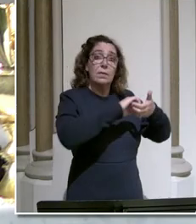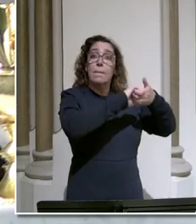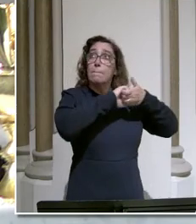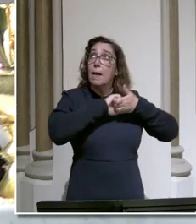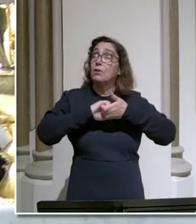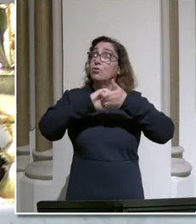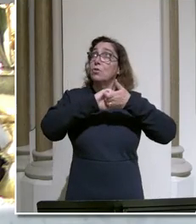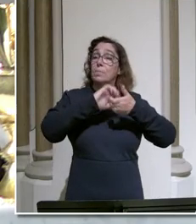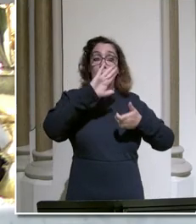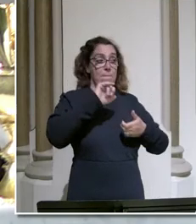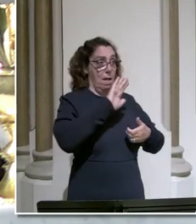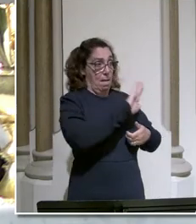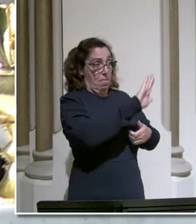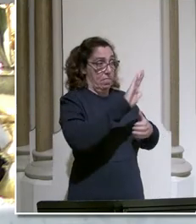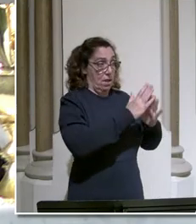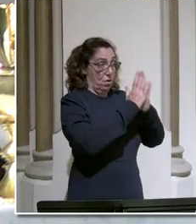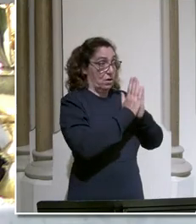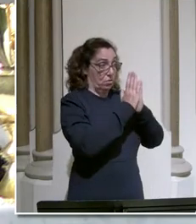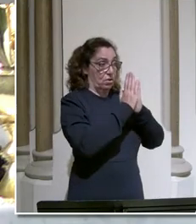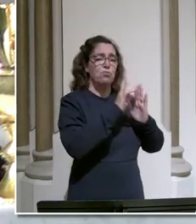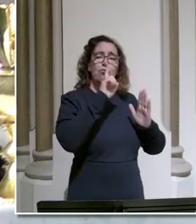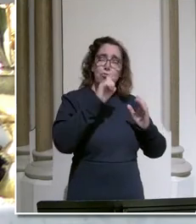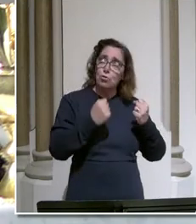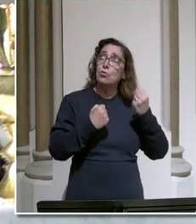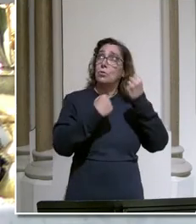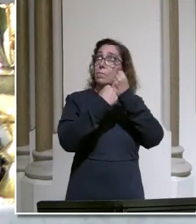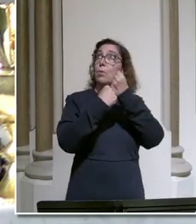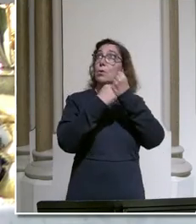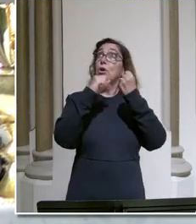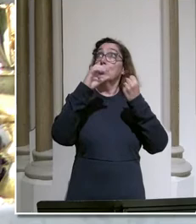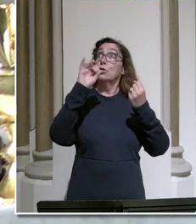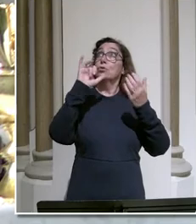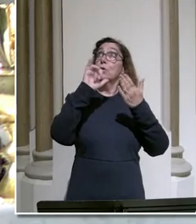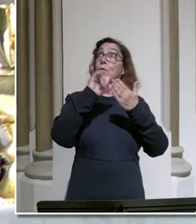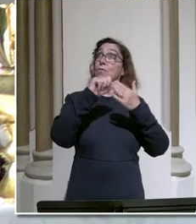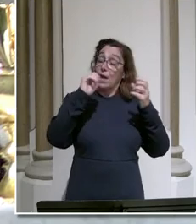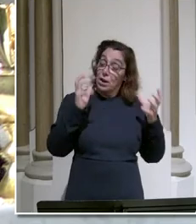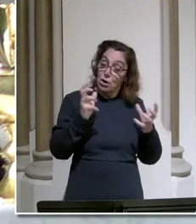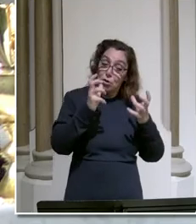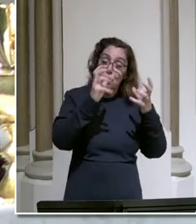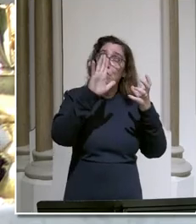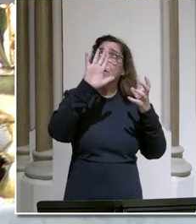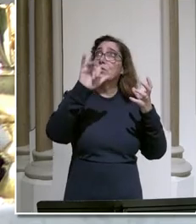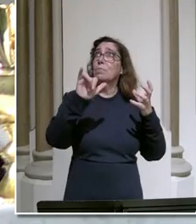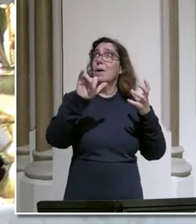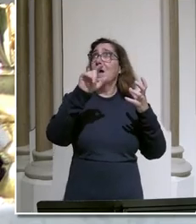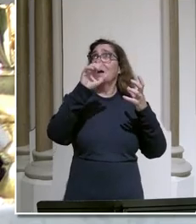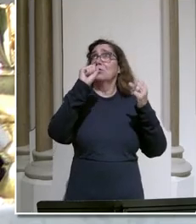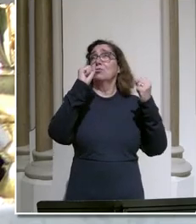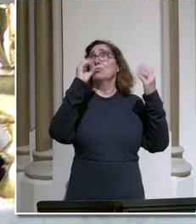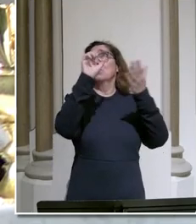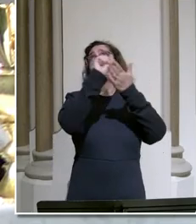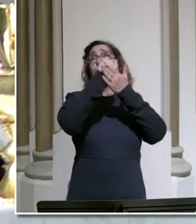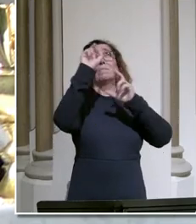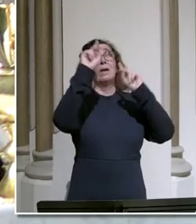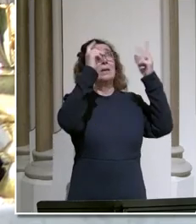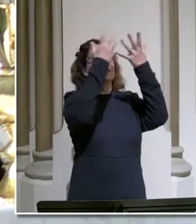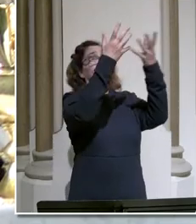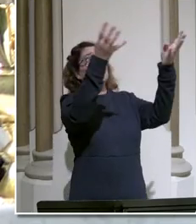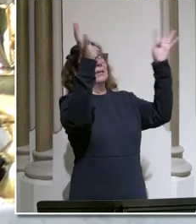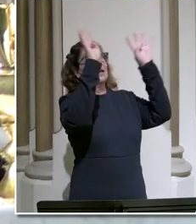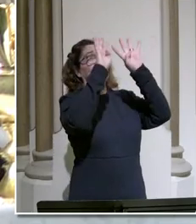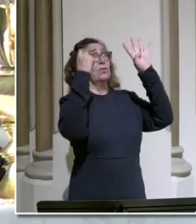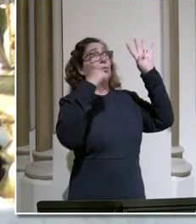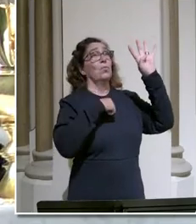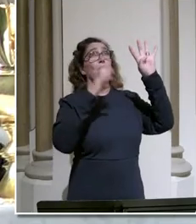By their intercession, sure support, so that encouraged by so great a cloud of witnesses, we may